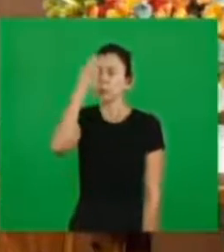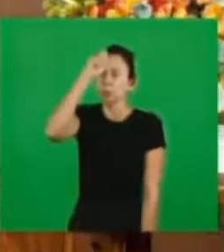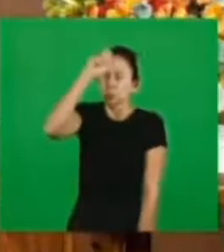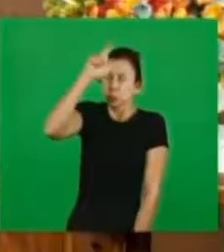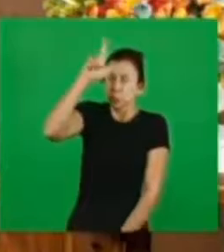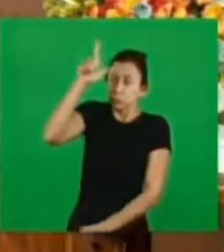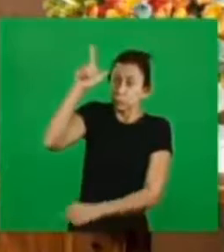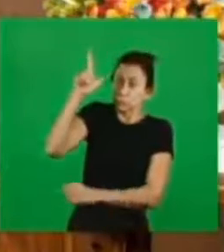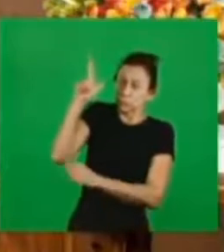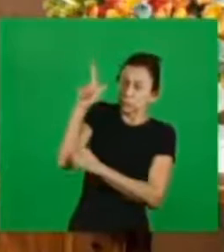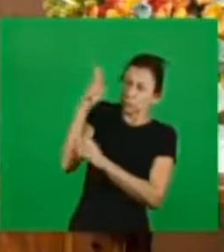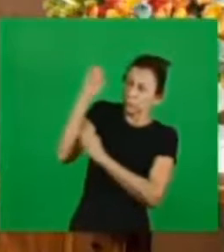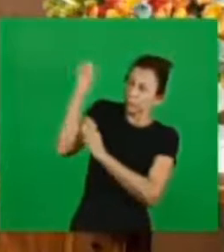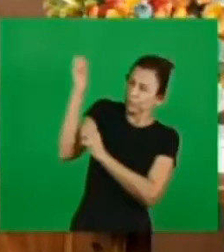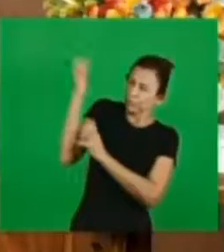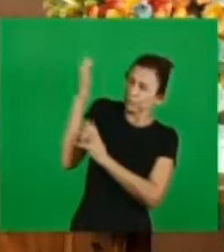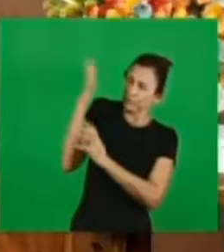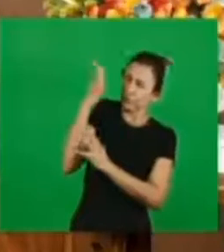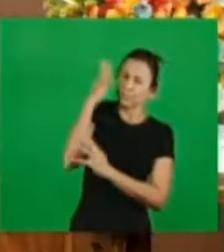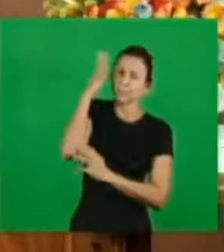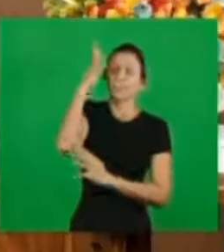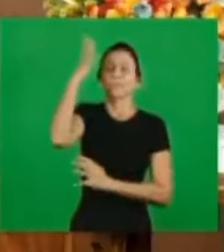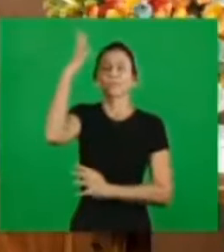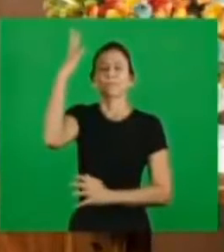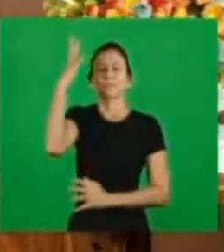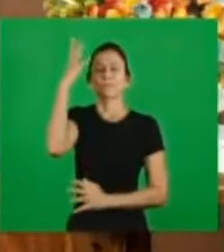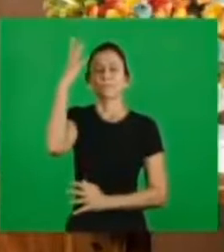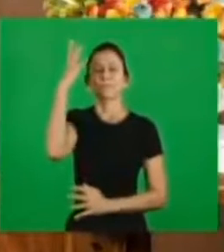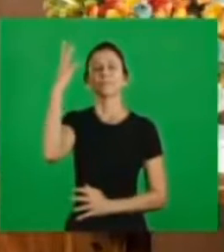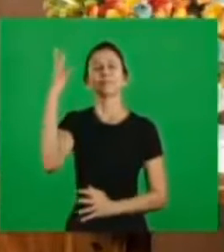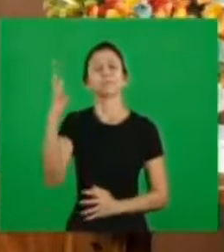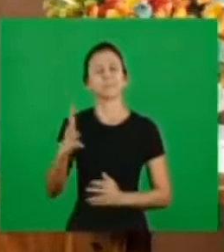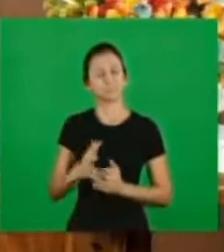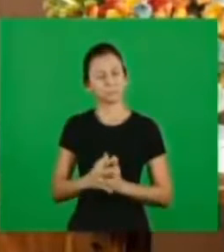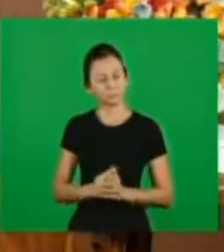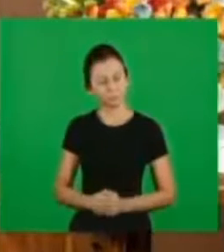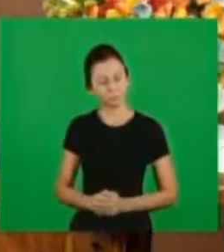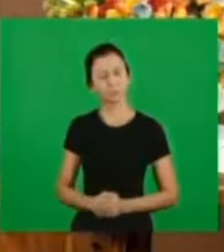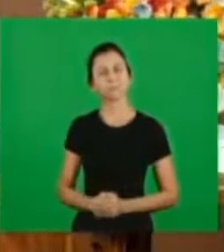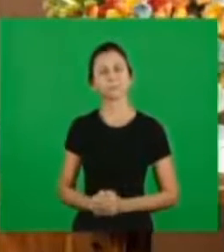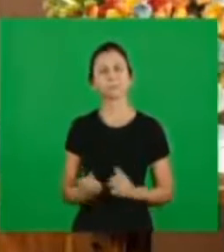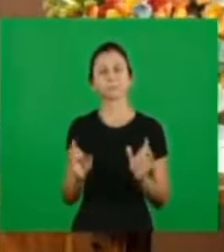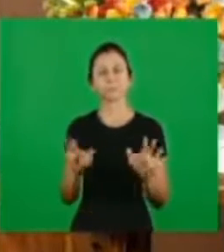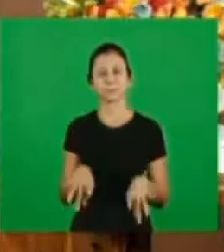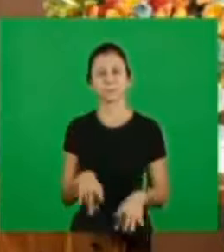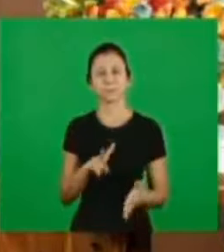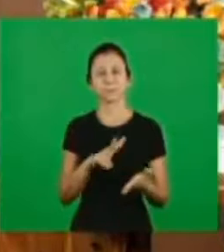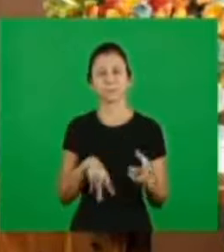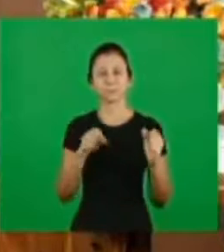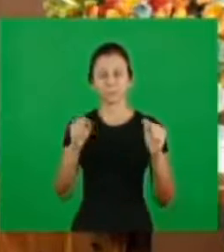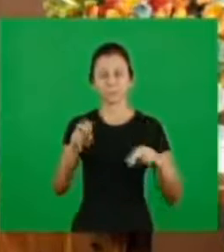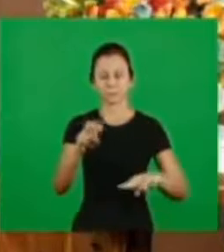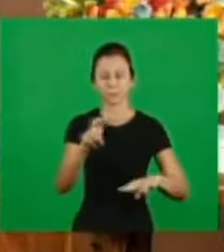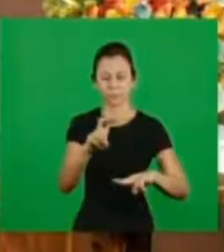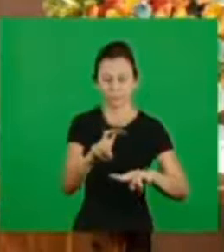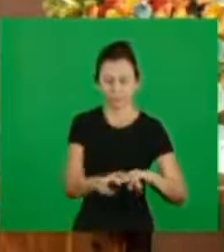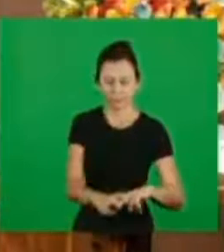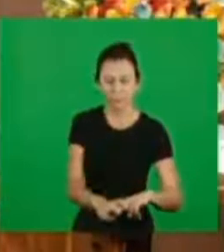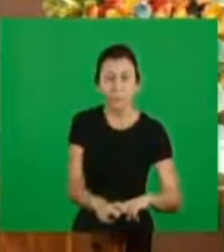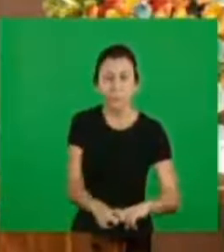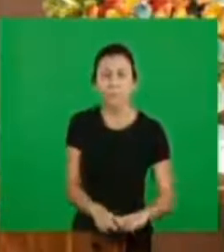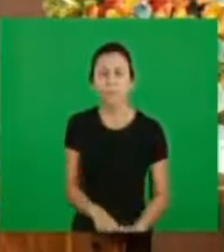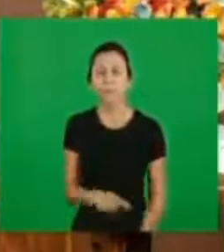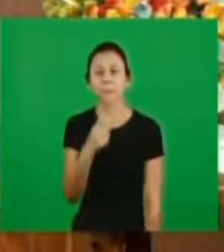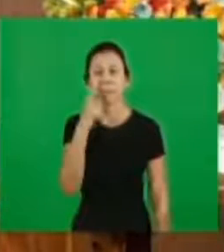sun shining in its strength. Amen. We just finished reading. Now you can sit